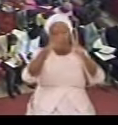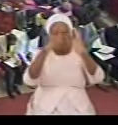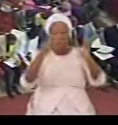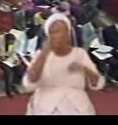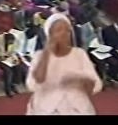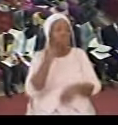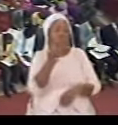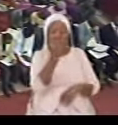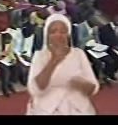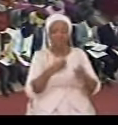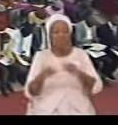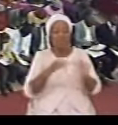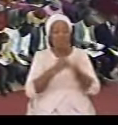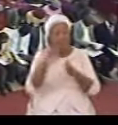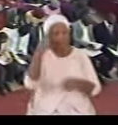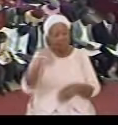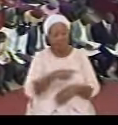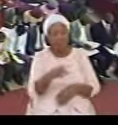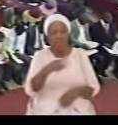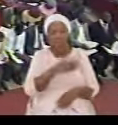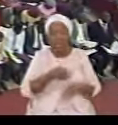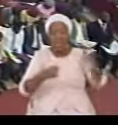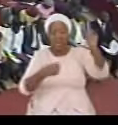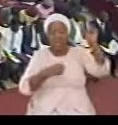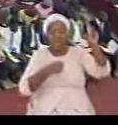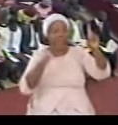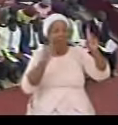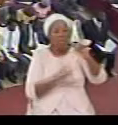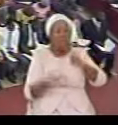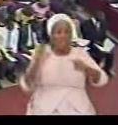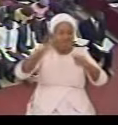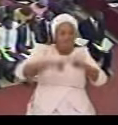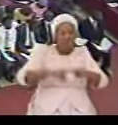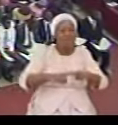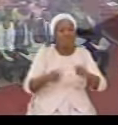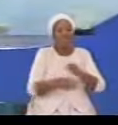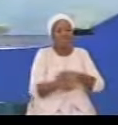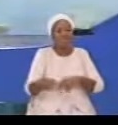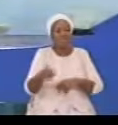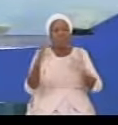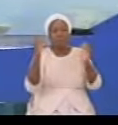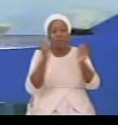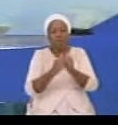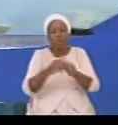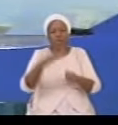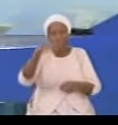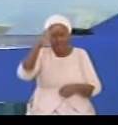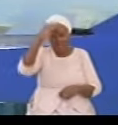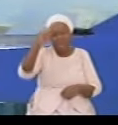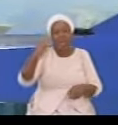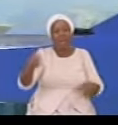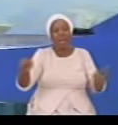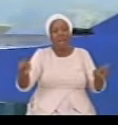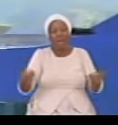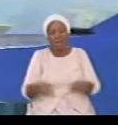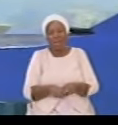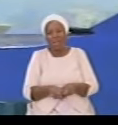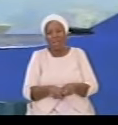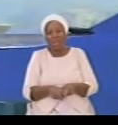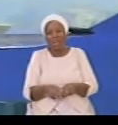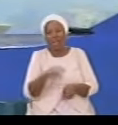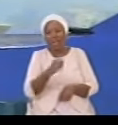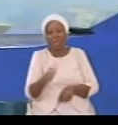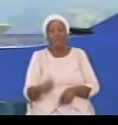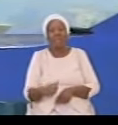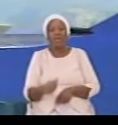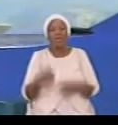for them, and I will increase them with men like